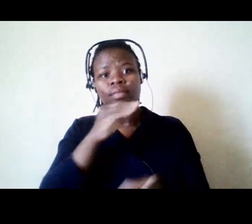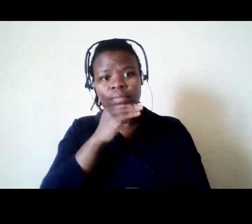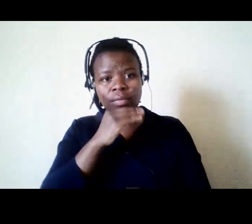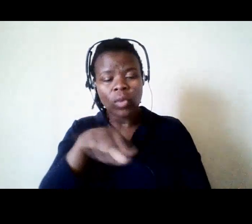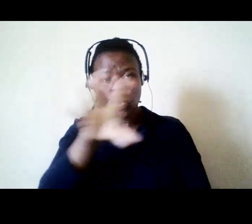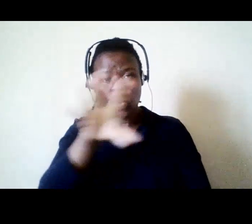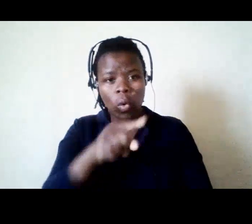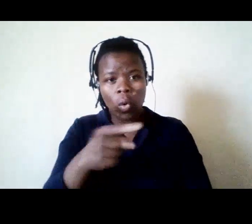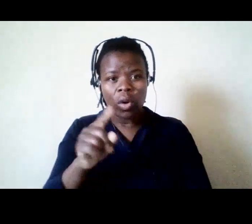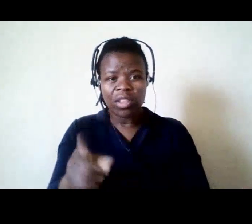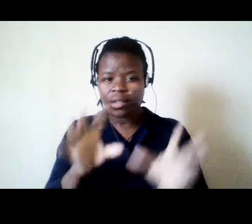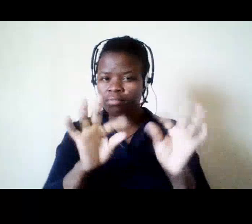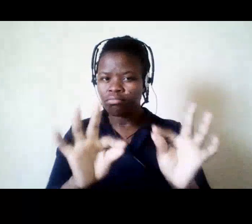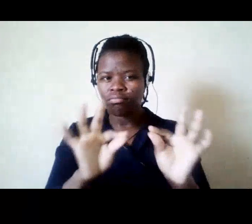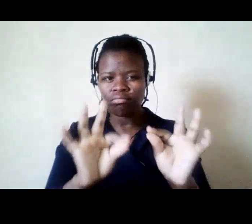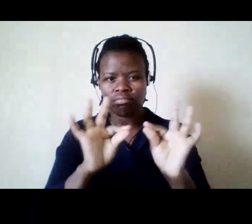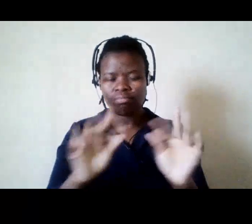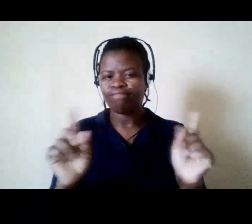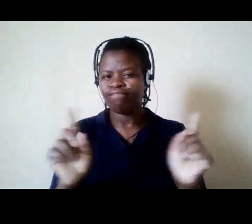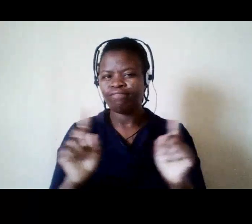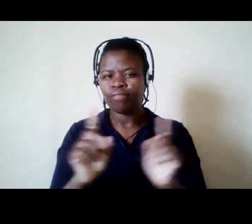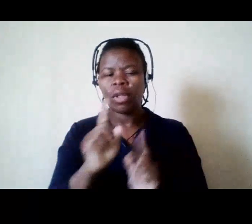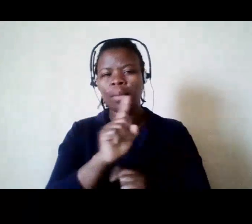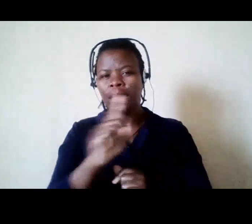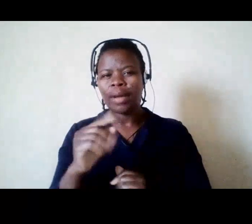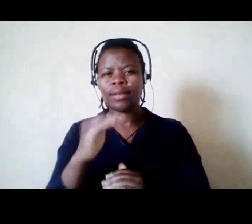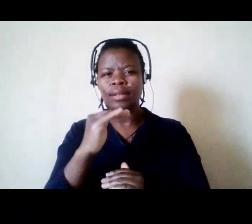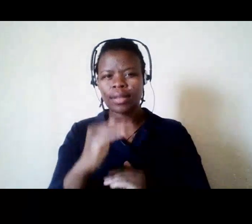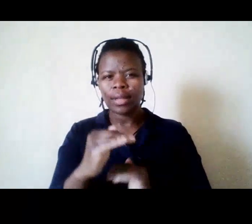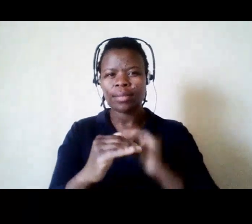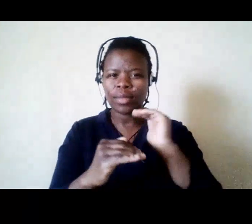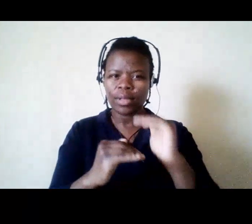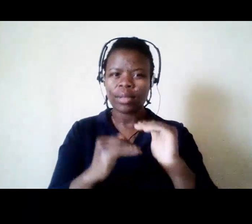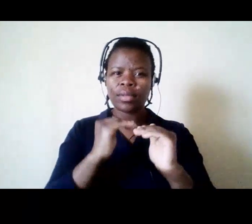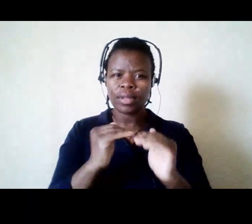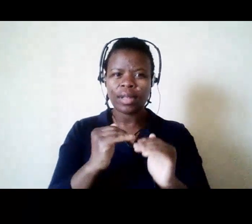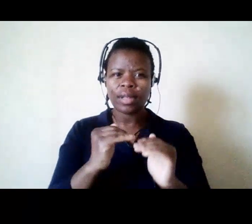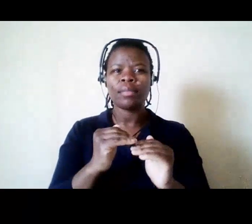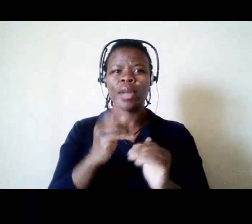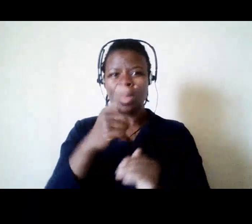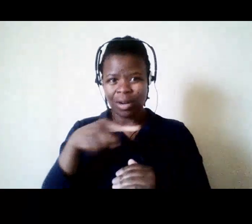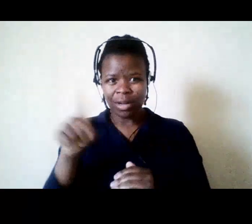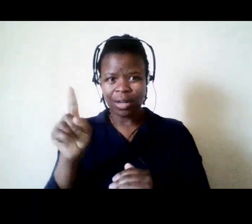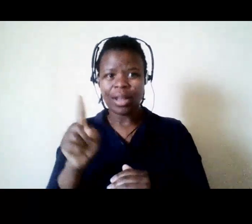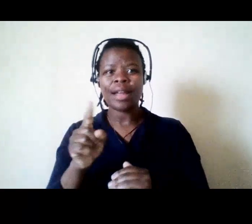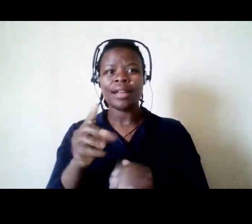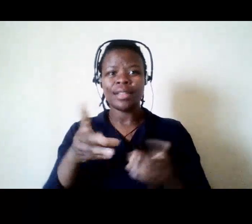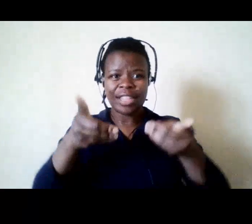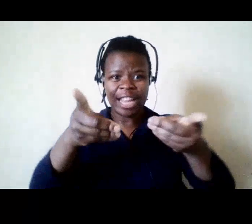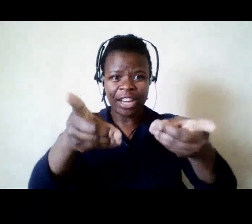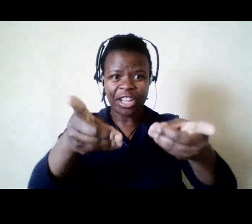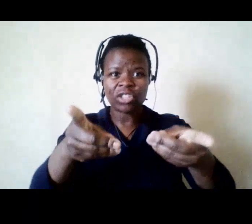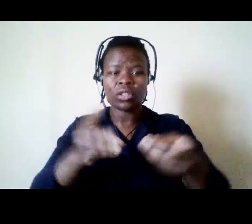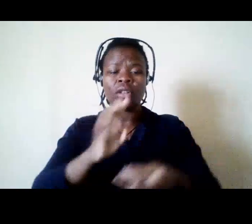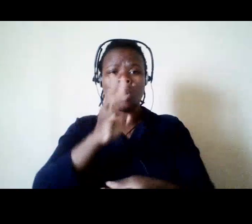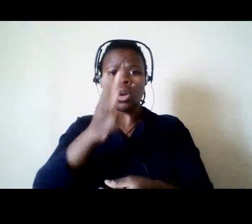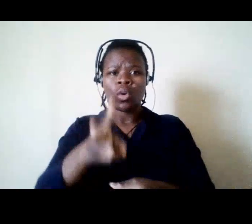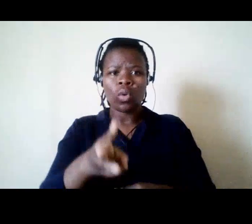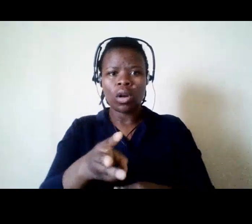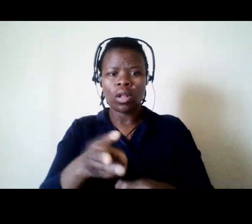terms of people's no, but it's a step in the right direction. A step in the right direction. you'll be shocked. You'll be shocked with the level,